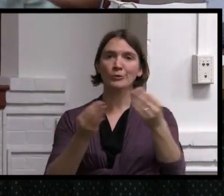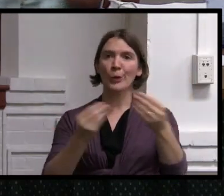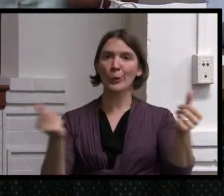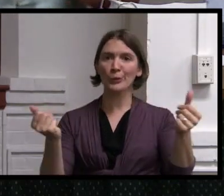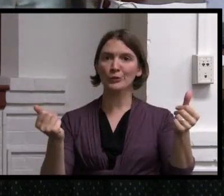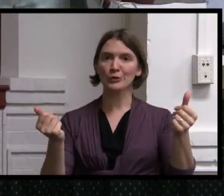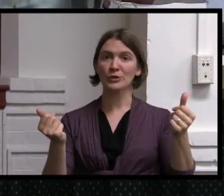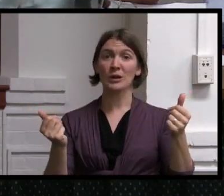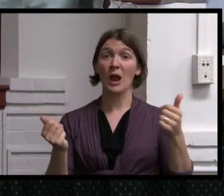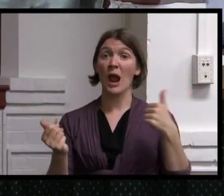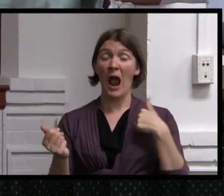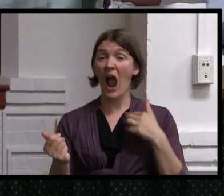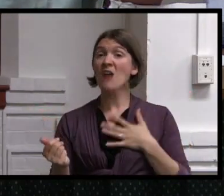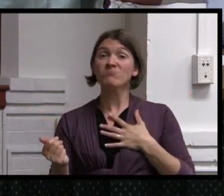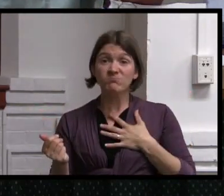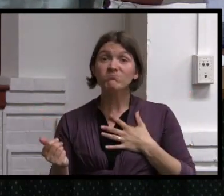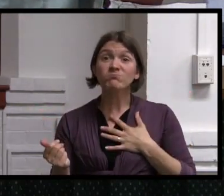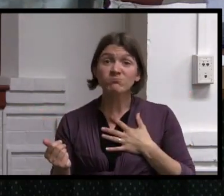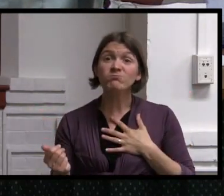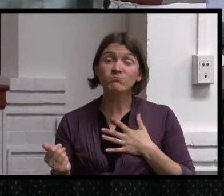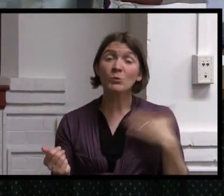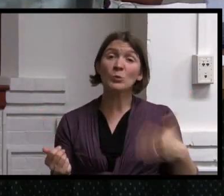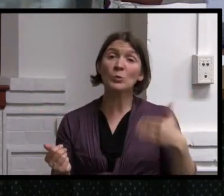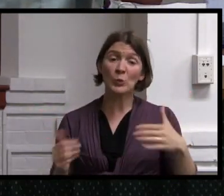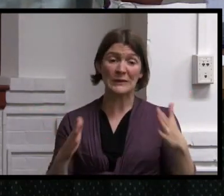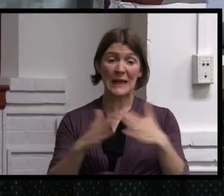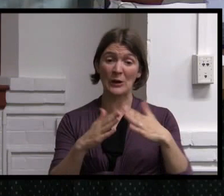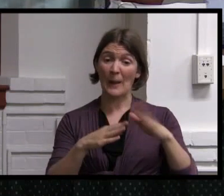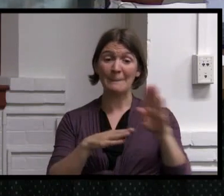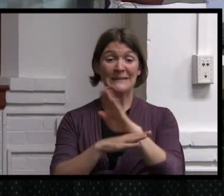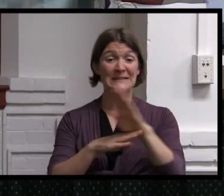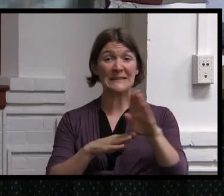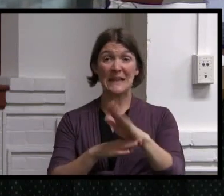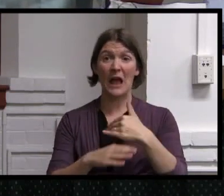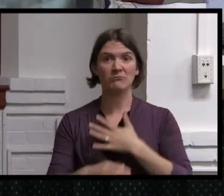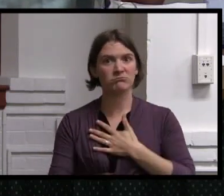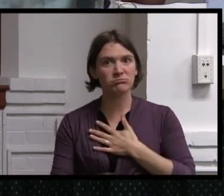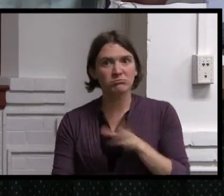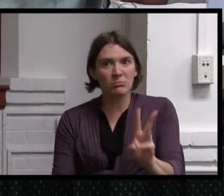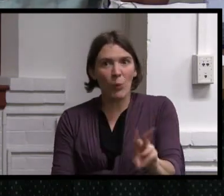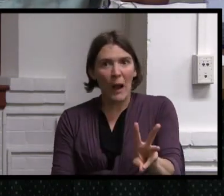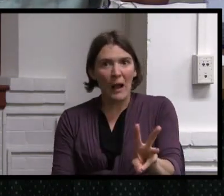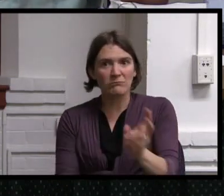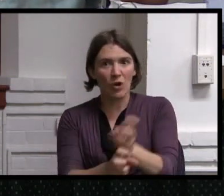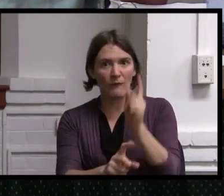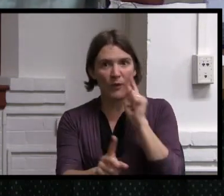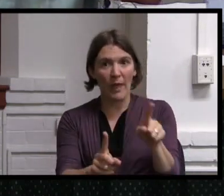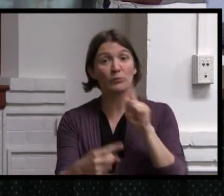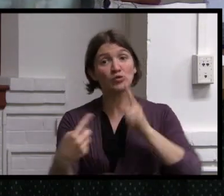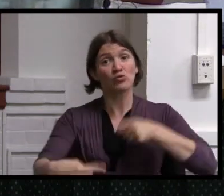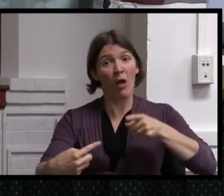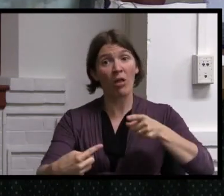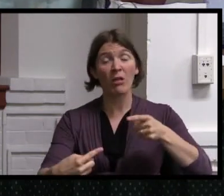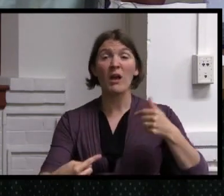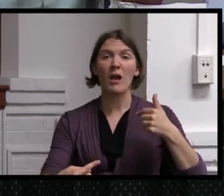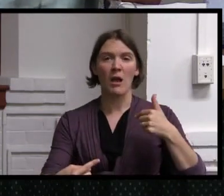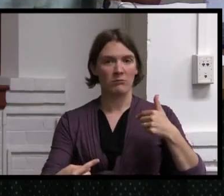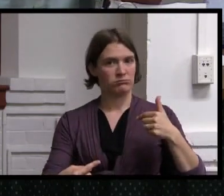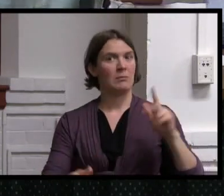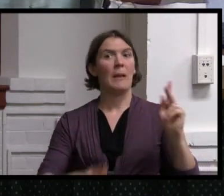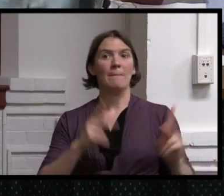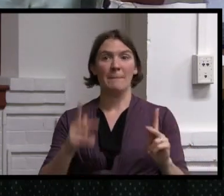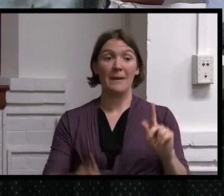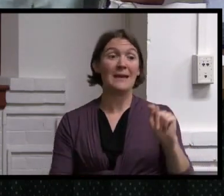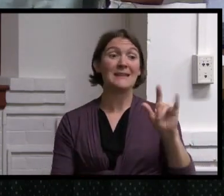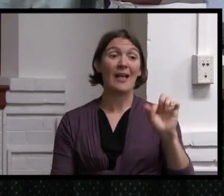and I'm empathetic to the downtown merchants. I really am. It is struggling because I hear it from,